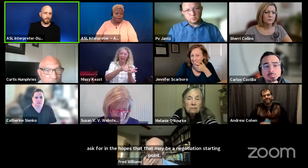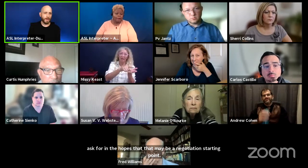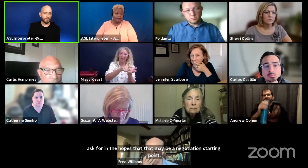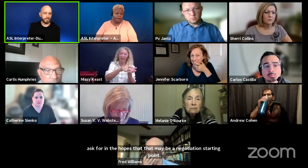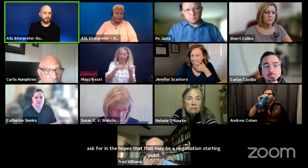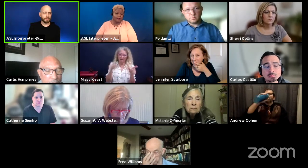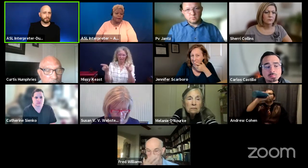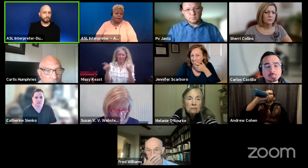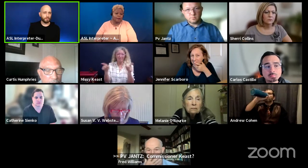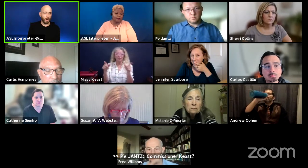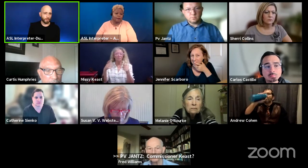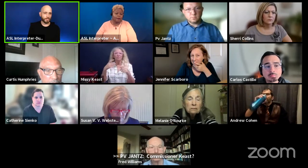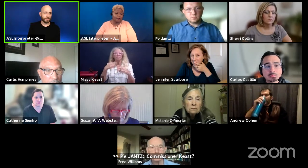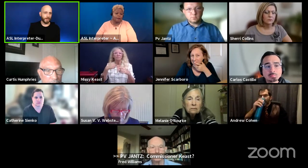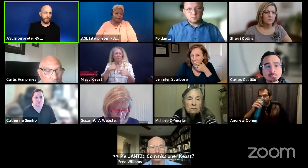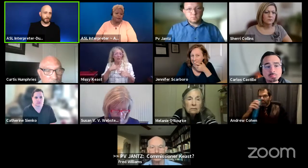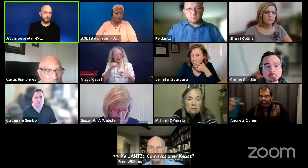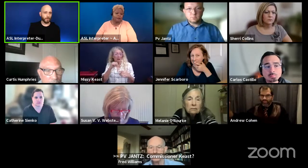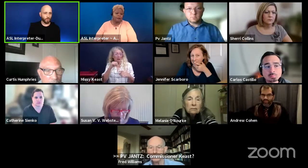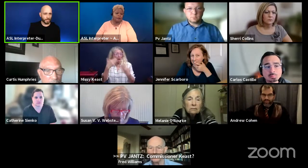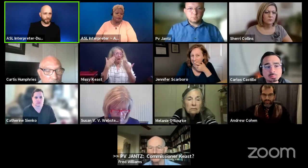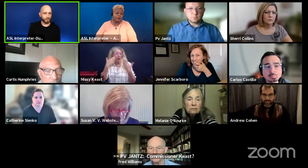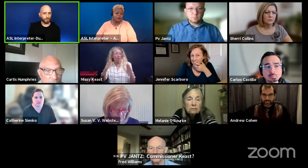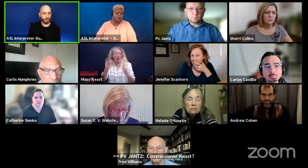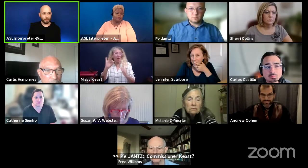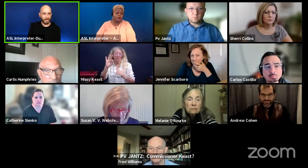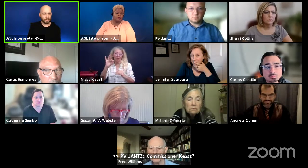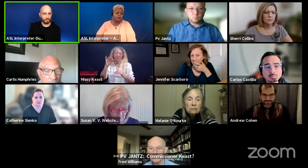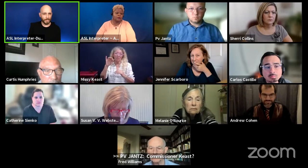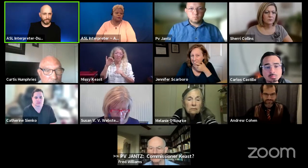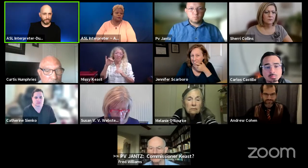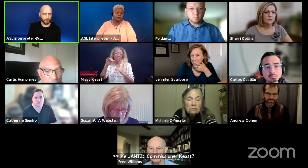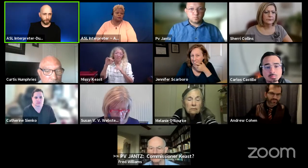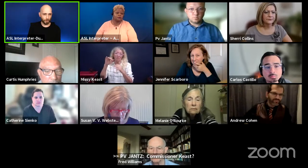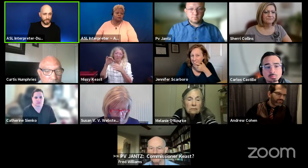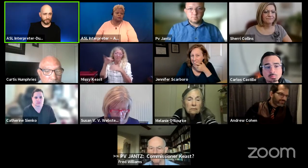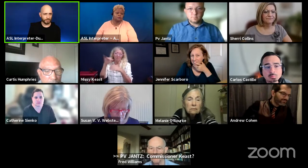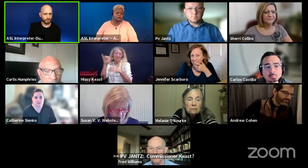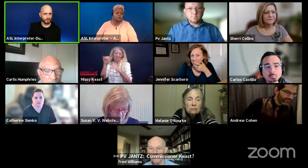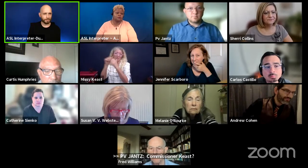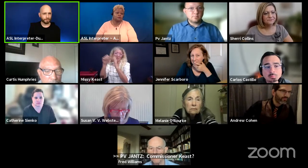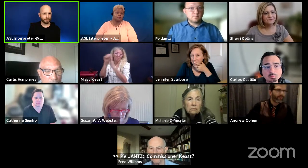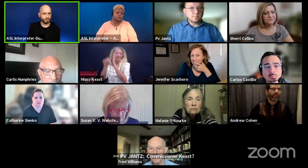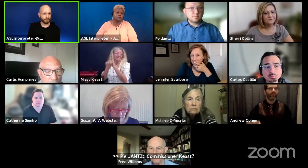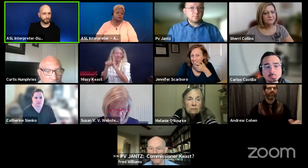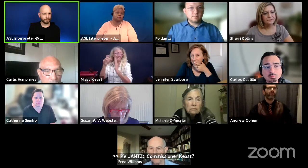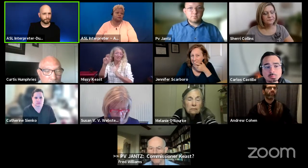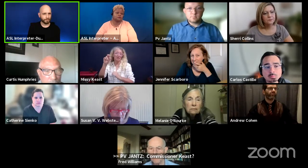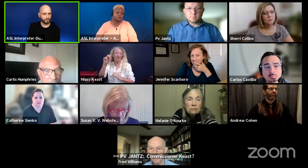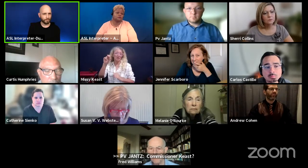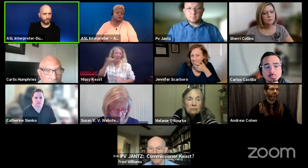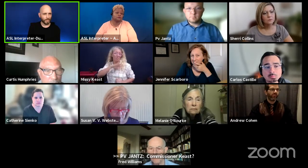I'm thinking about the options of having a bonus or a base pay increase.